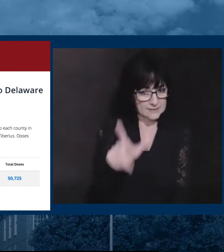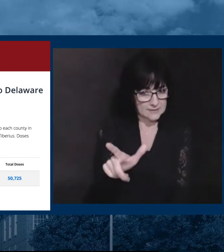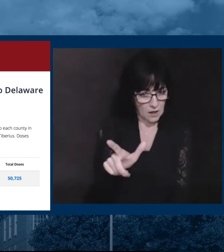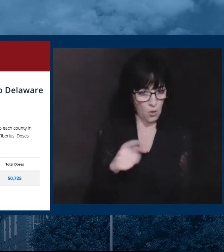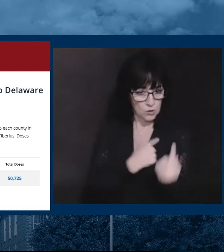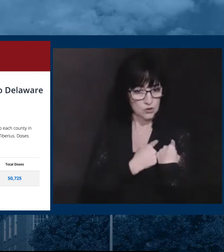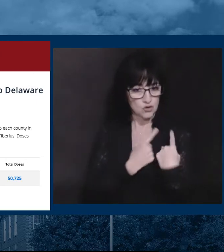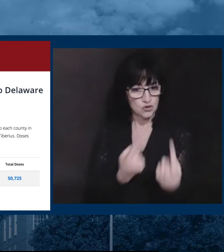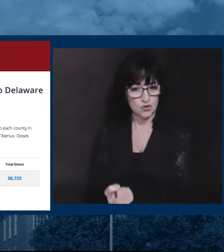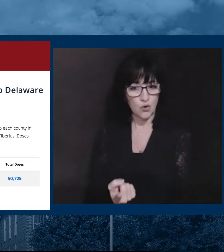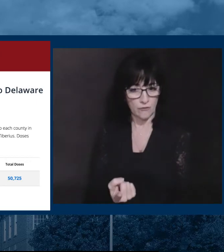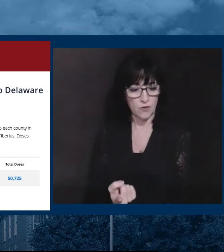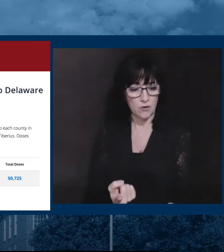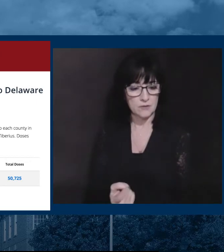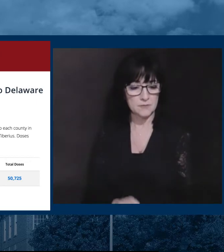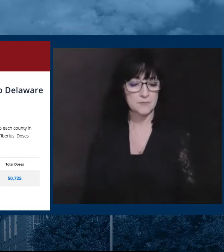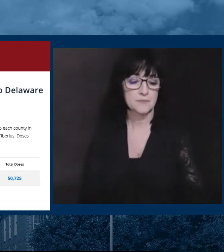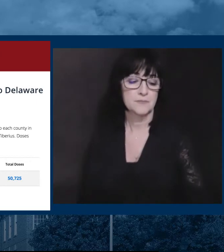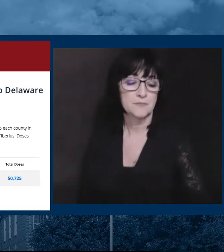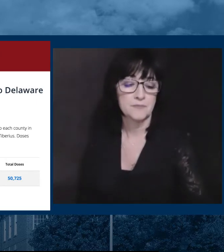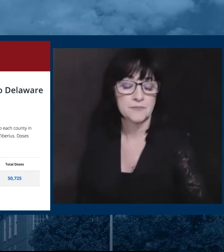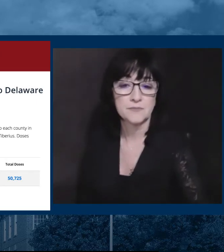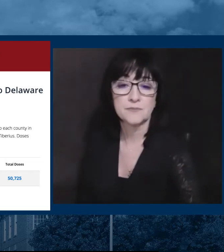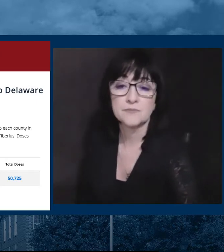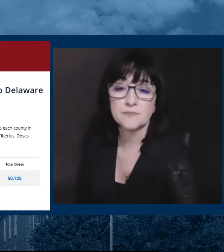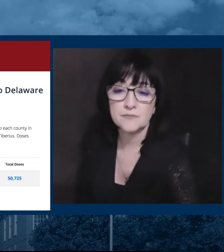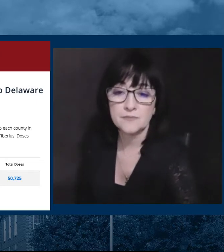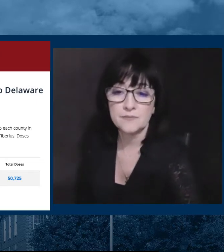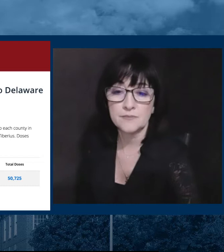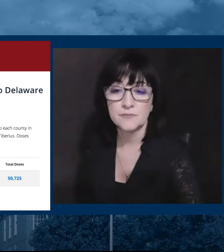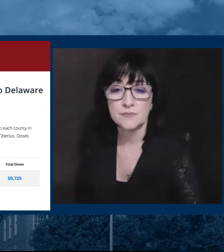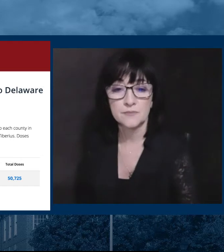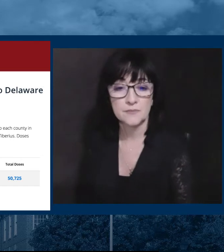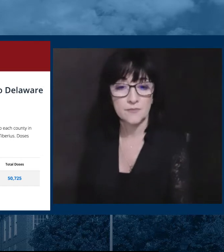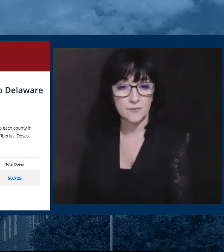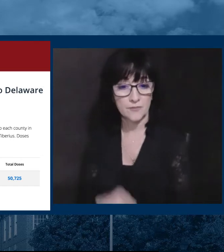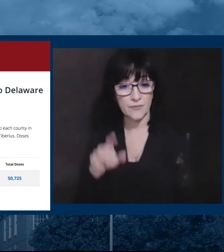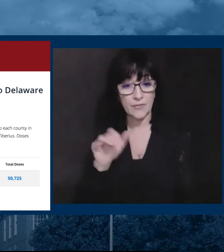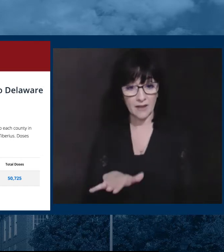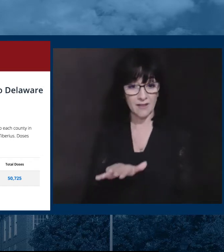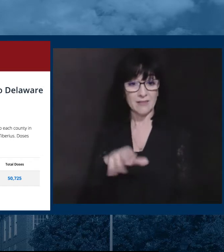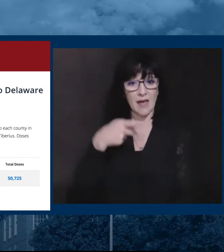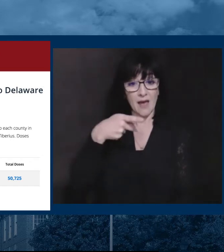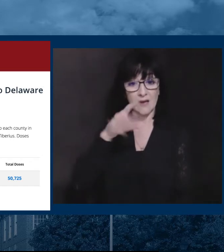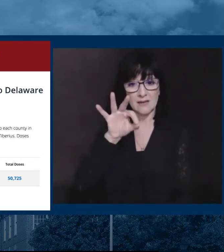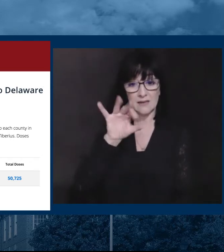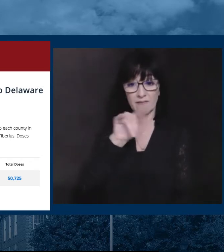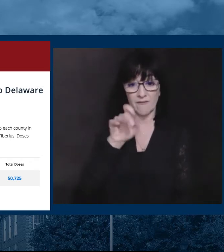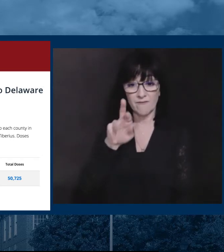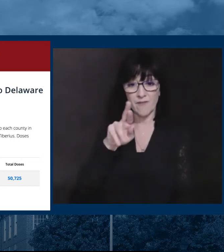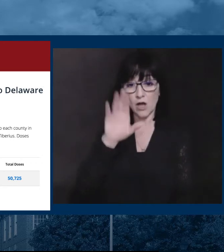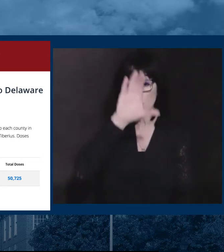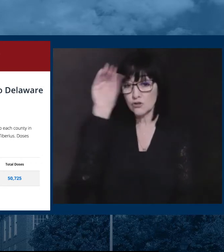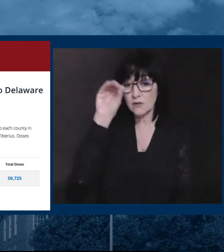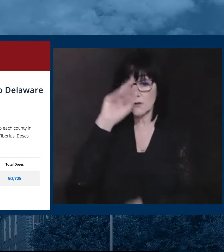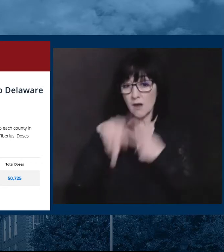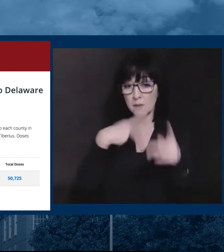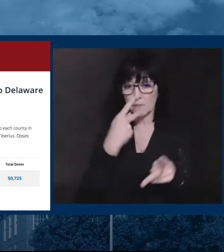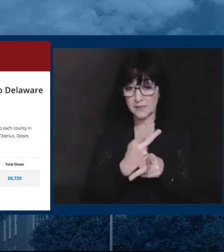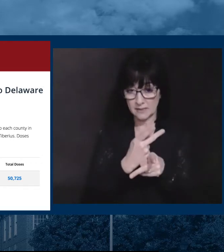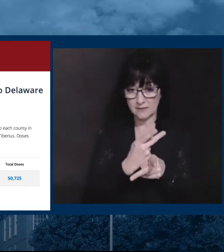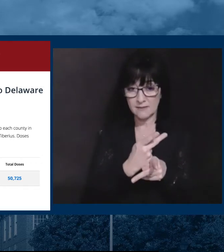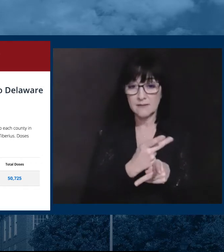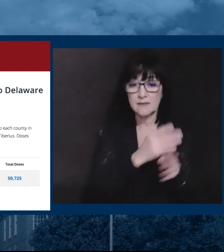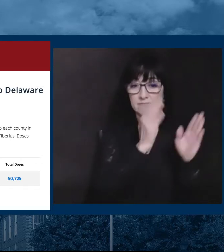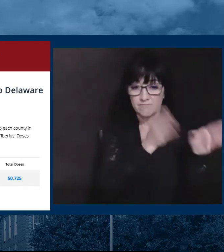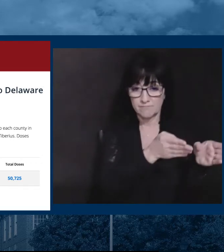So we have for the Pfizer vaccine, we have over 22,000. For Moderna, we have over 28,000. So